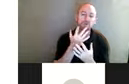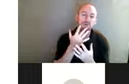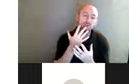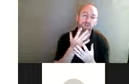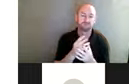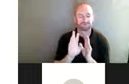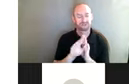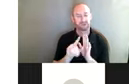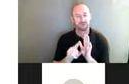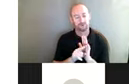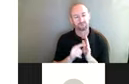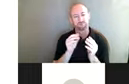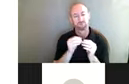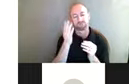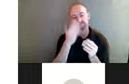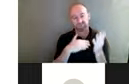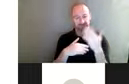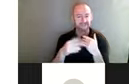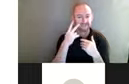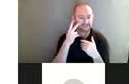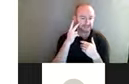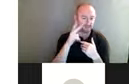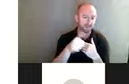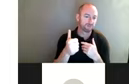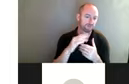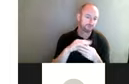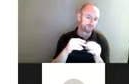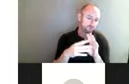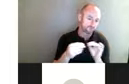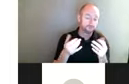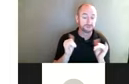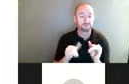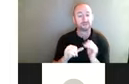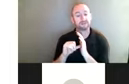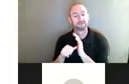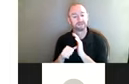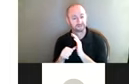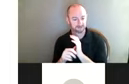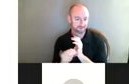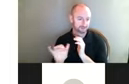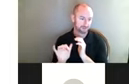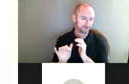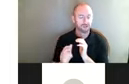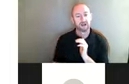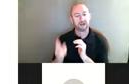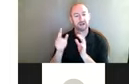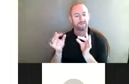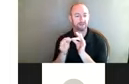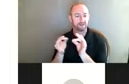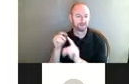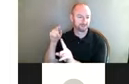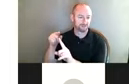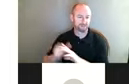into the background a little bit more that help you see the rest of the story, but still allow you to emphasize this like single high value in the story.